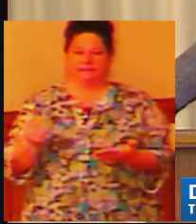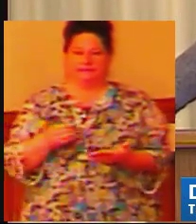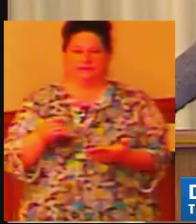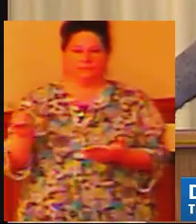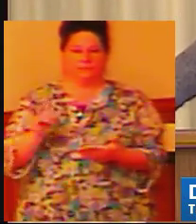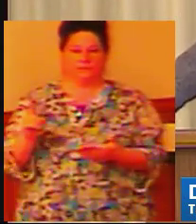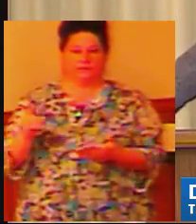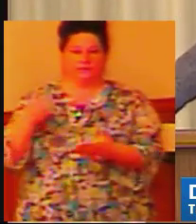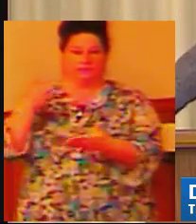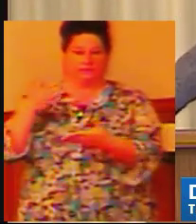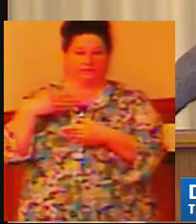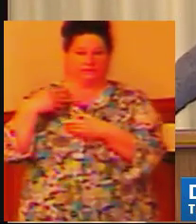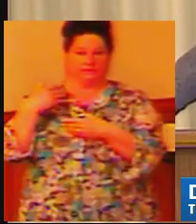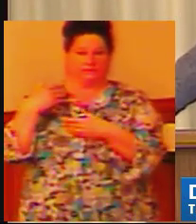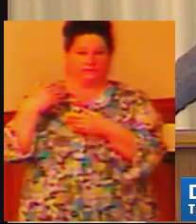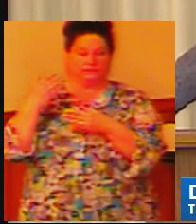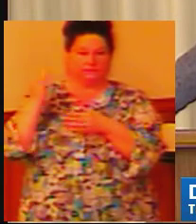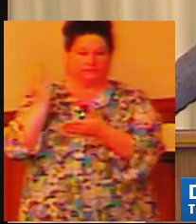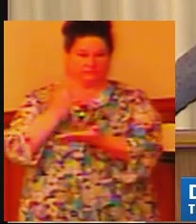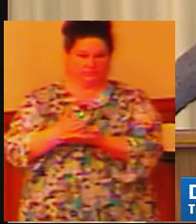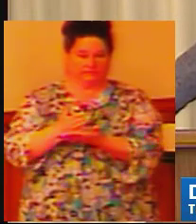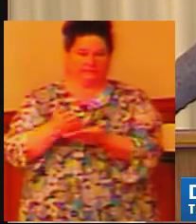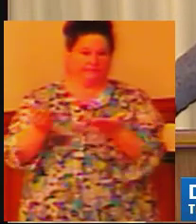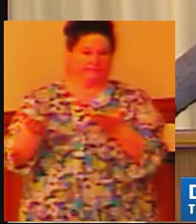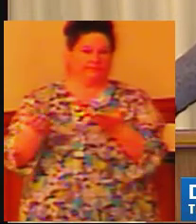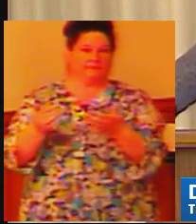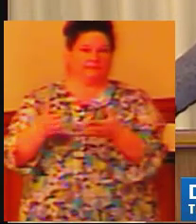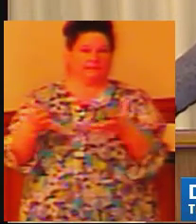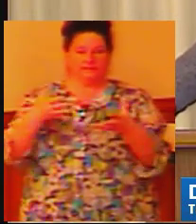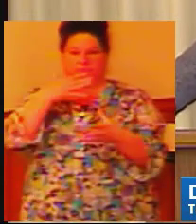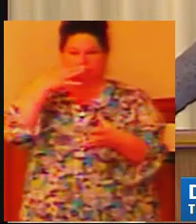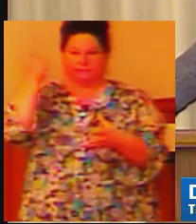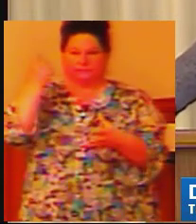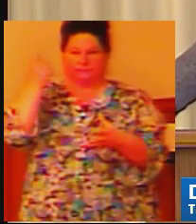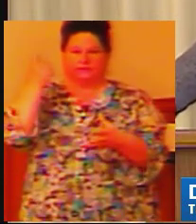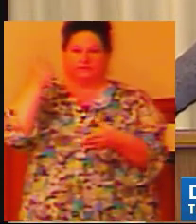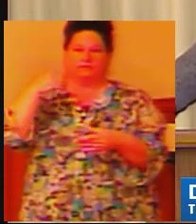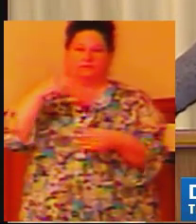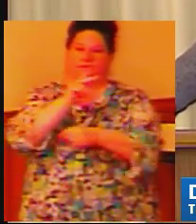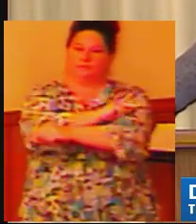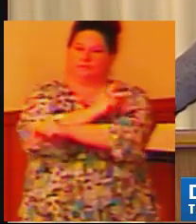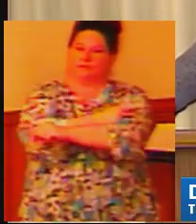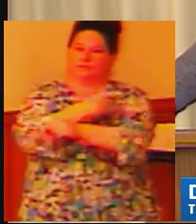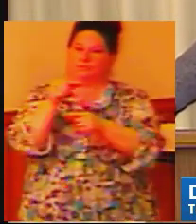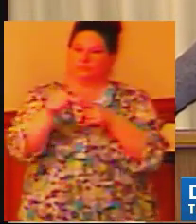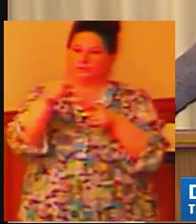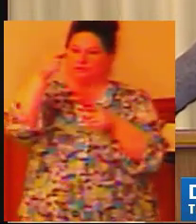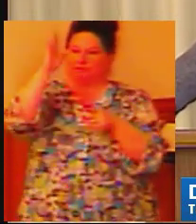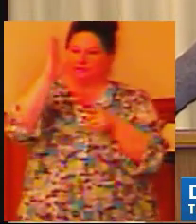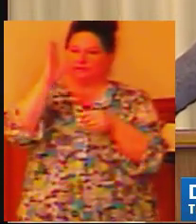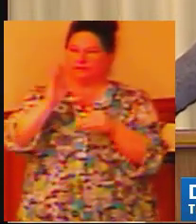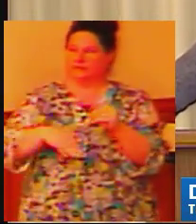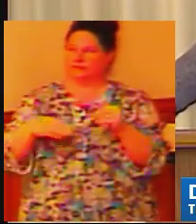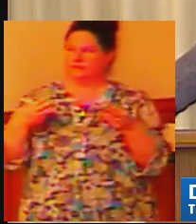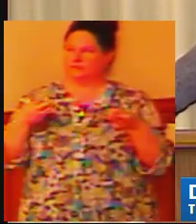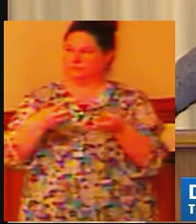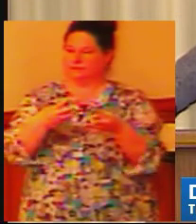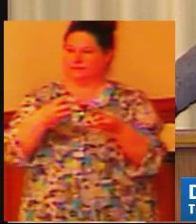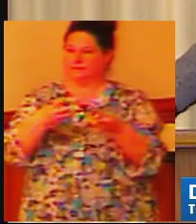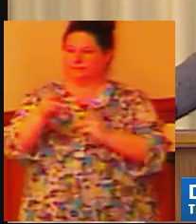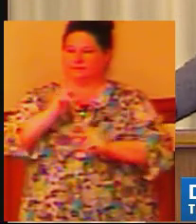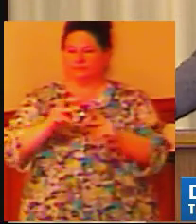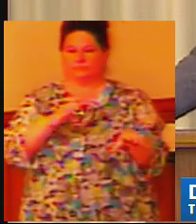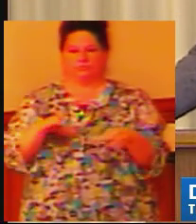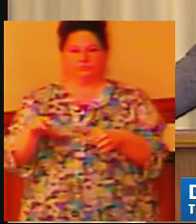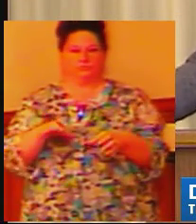where are you going to end up? It's much better in the word, power in the word of God than in the way that man